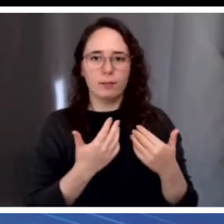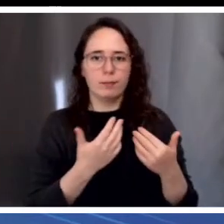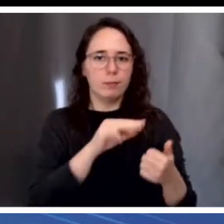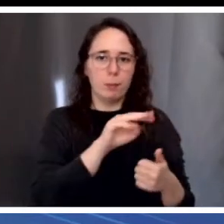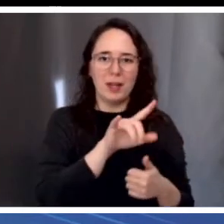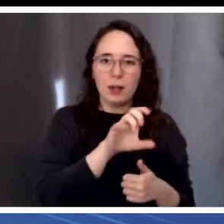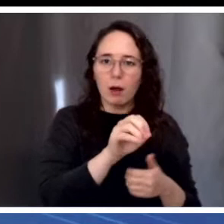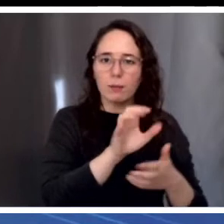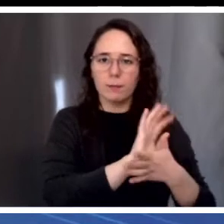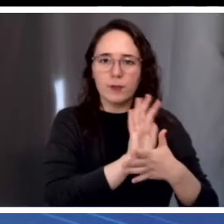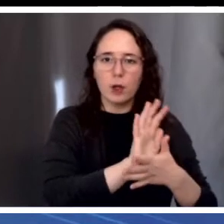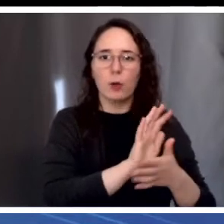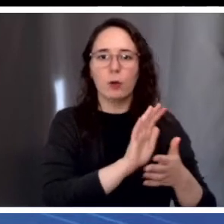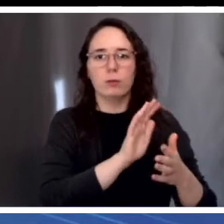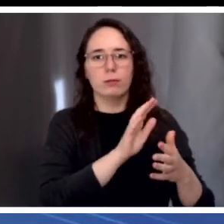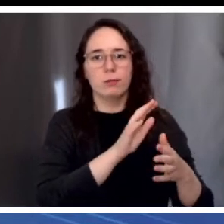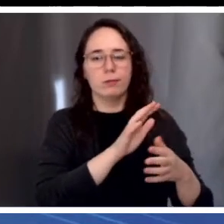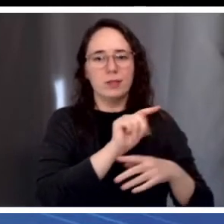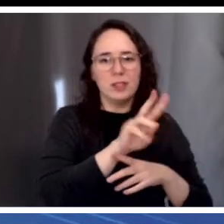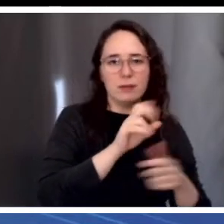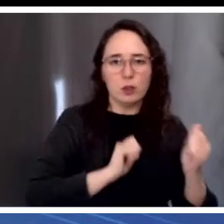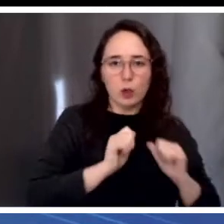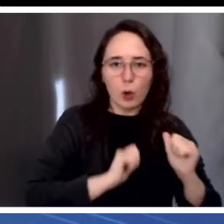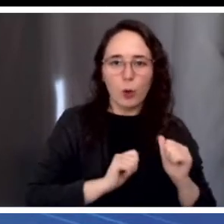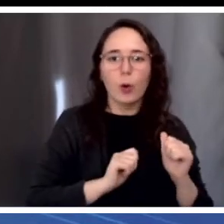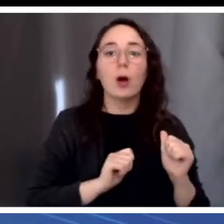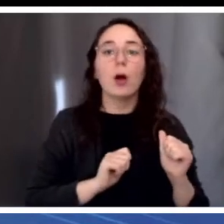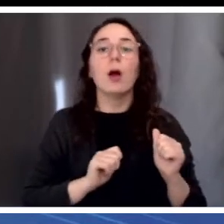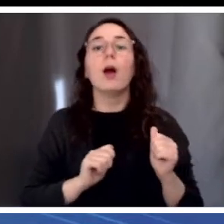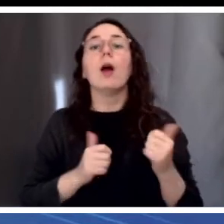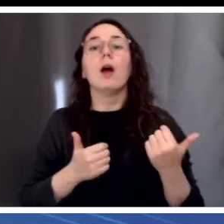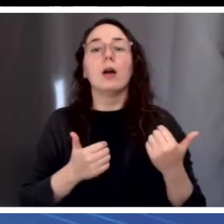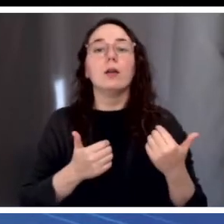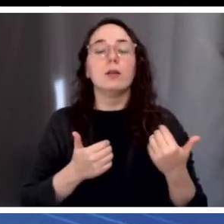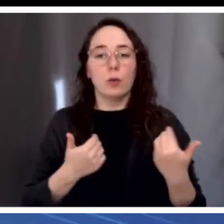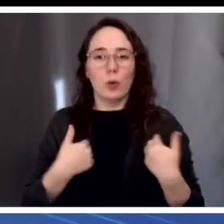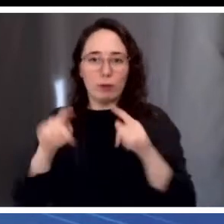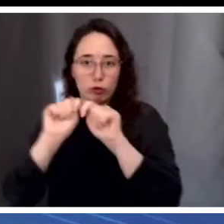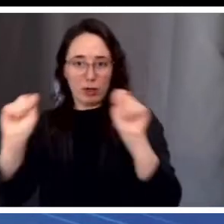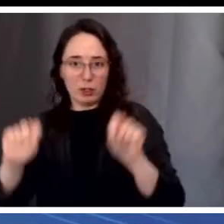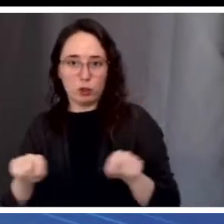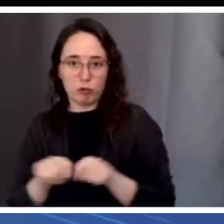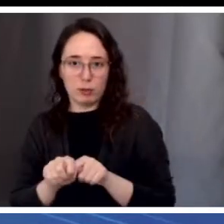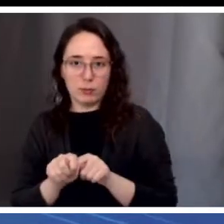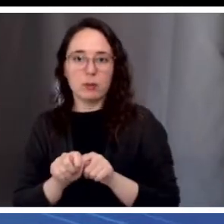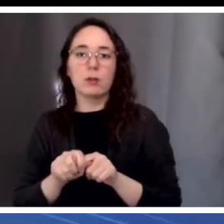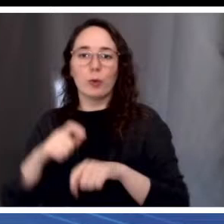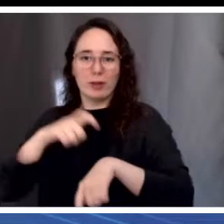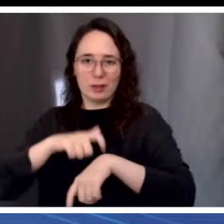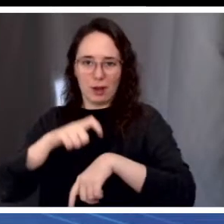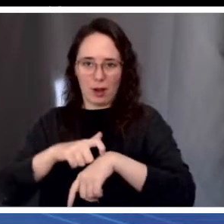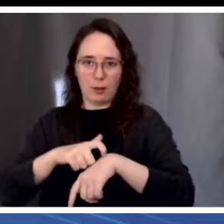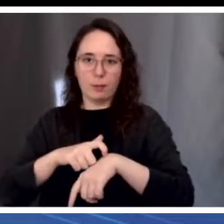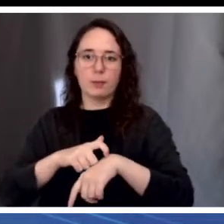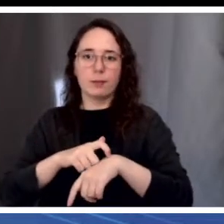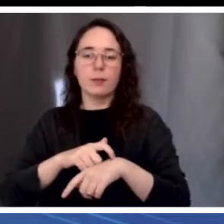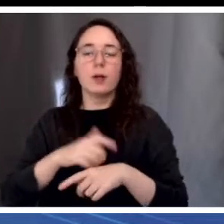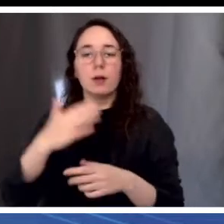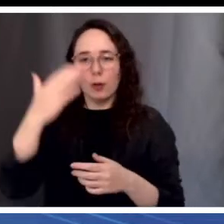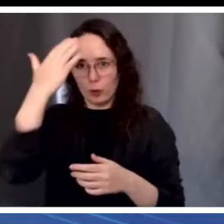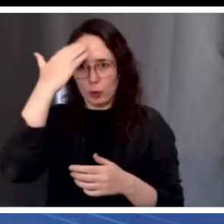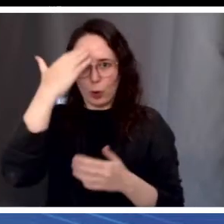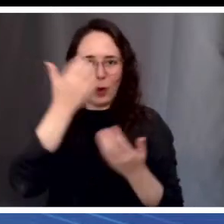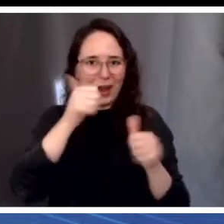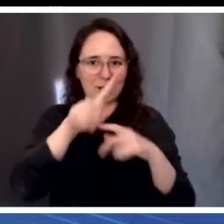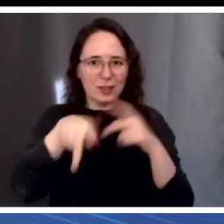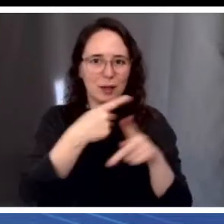for a film, we would use the transcript, we would cross references, the transcript with time code, because the media is stamped. And we're looking